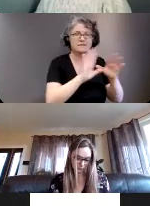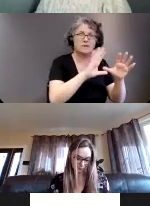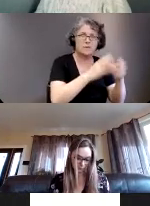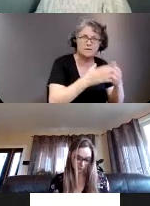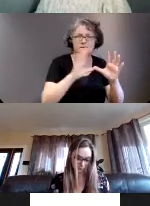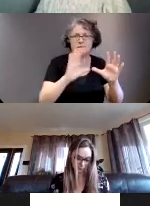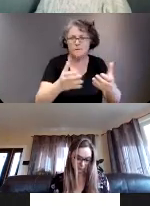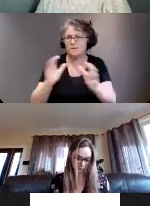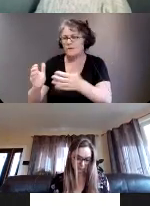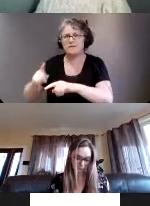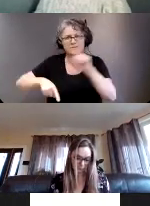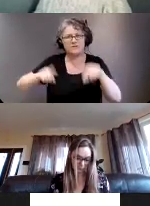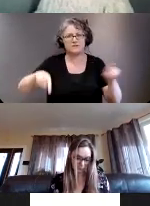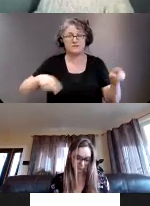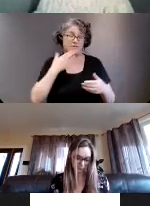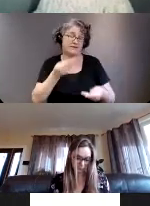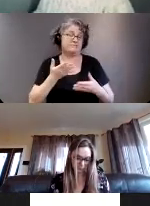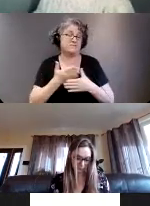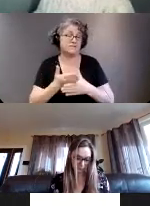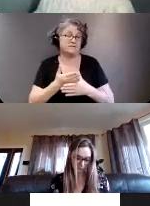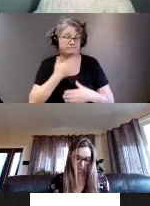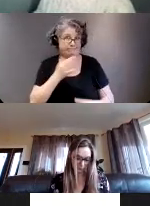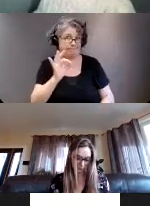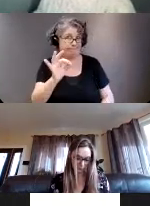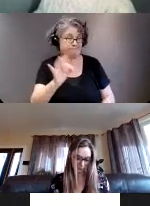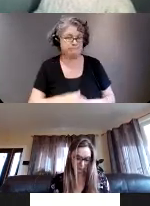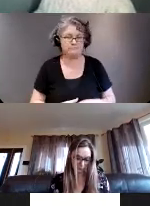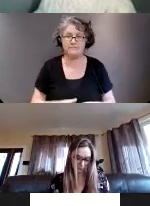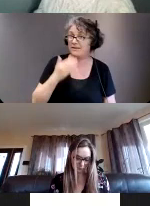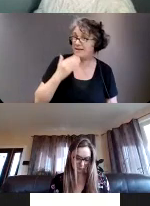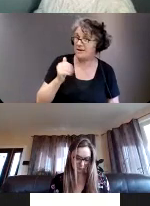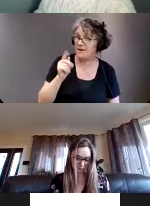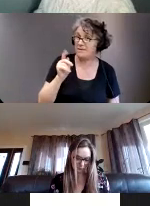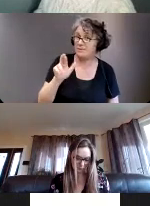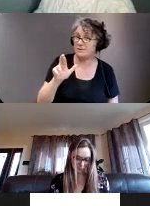thank you for sharing that to the person who shared. Thank you, Amber.